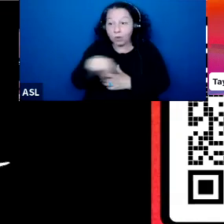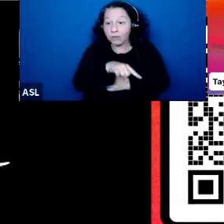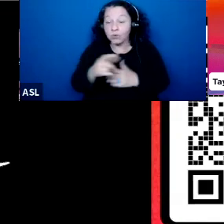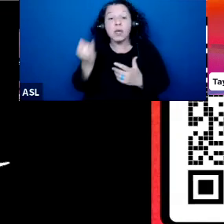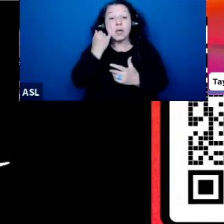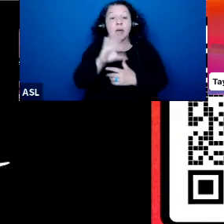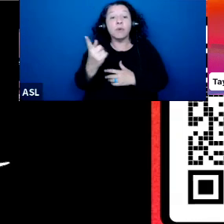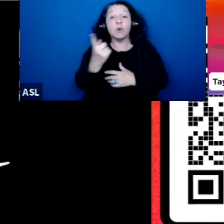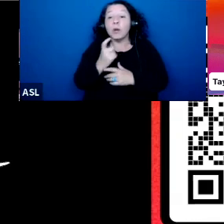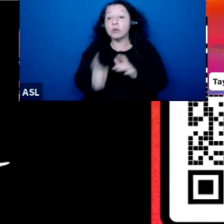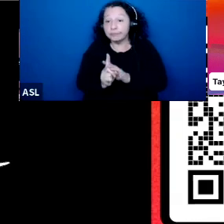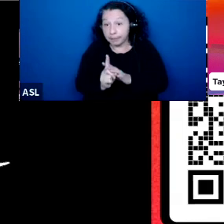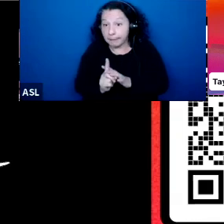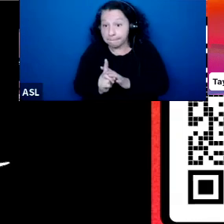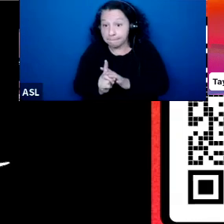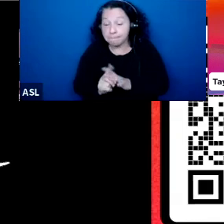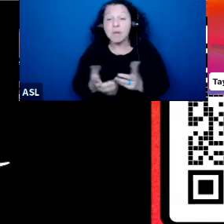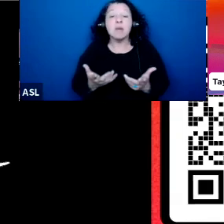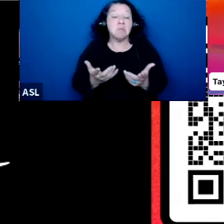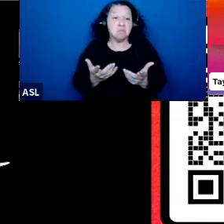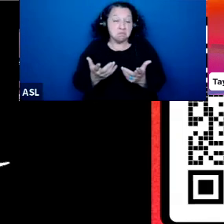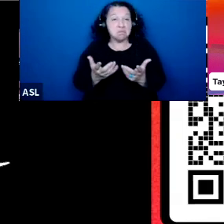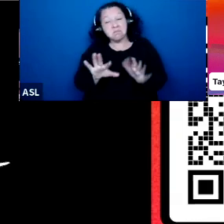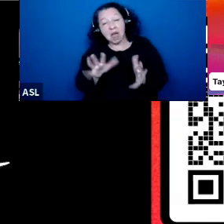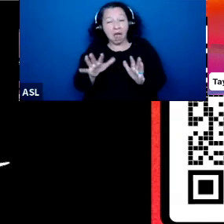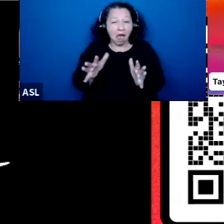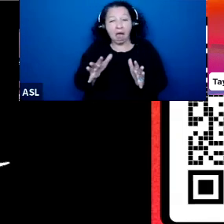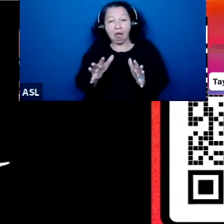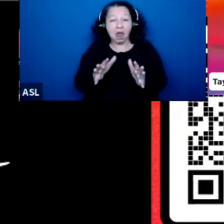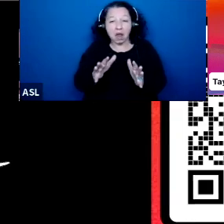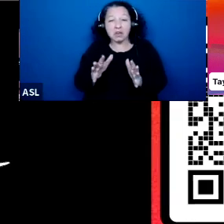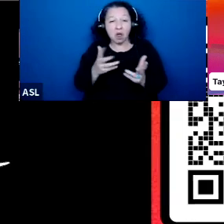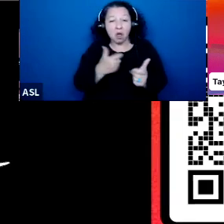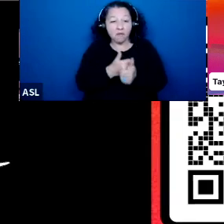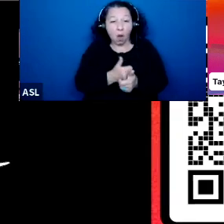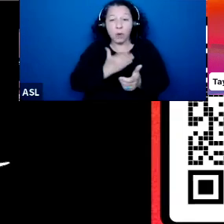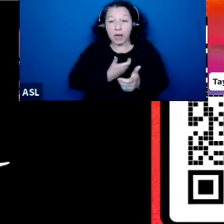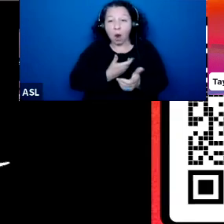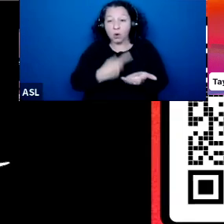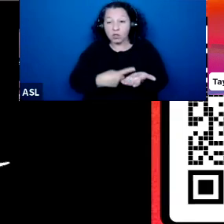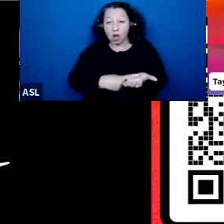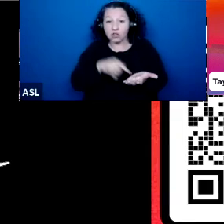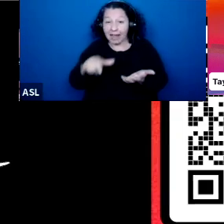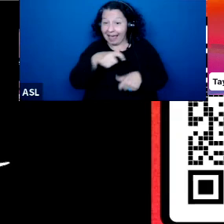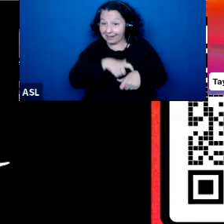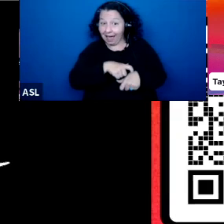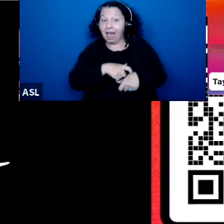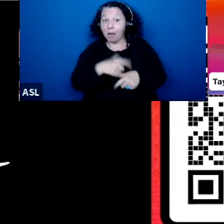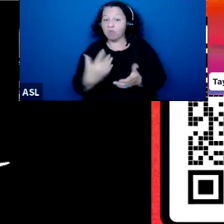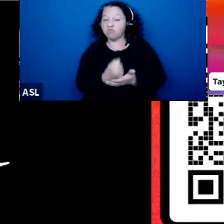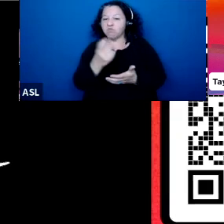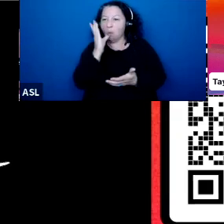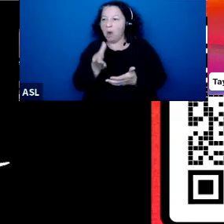fits kind of with what we're talking about in the certain time frame, we will answer it. That goes for myself, it goes for Ari, it goes for